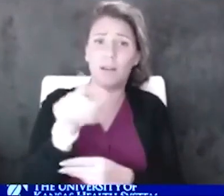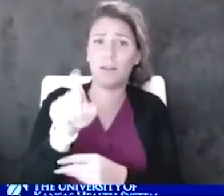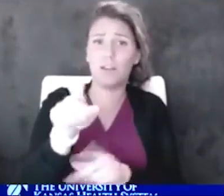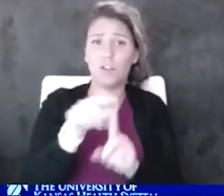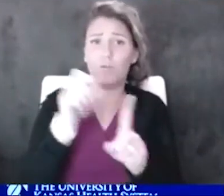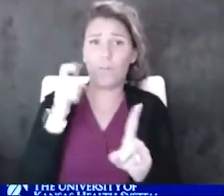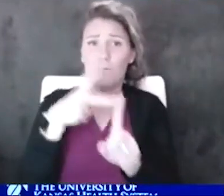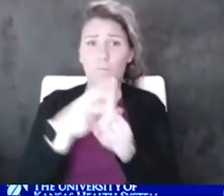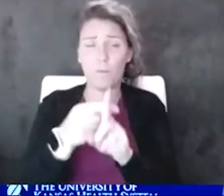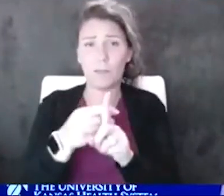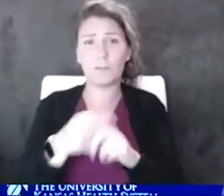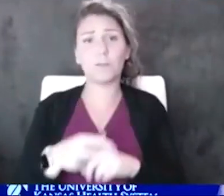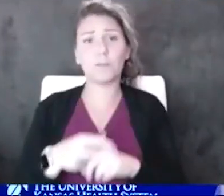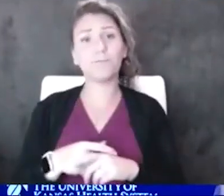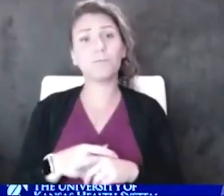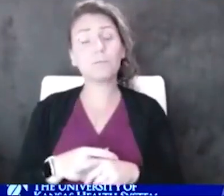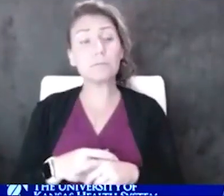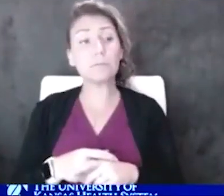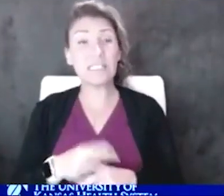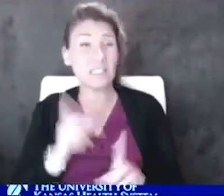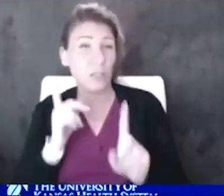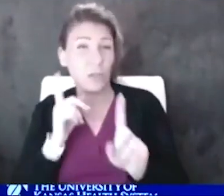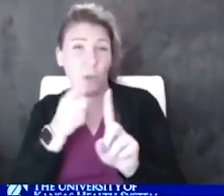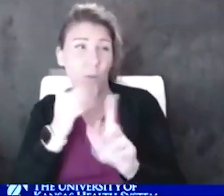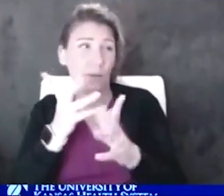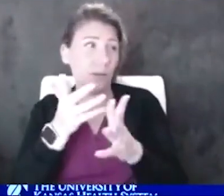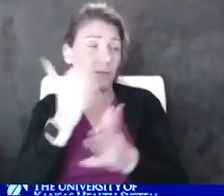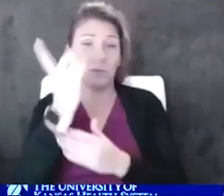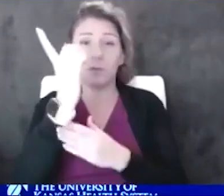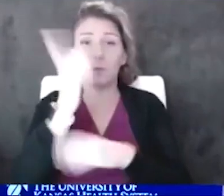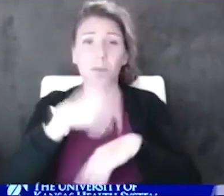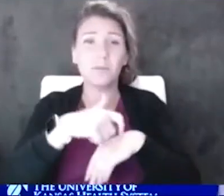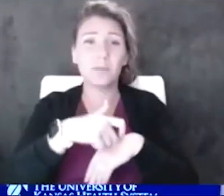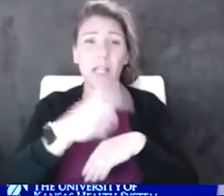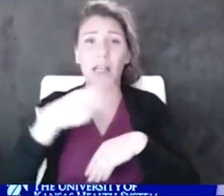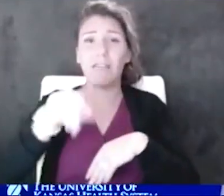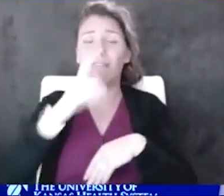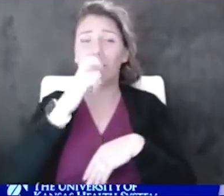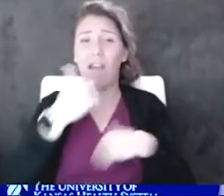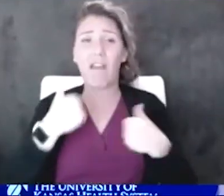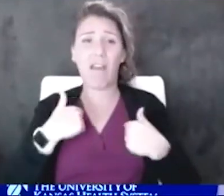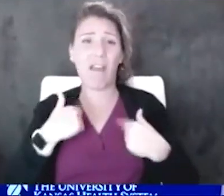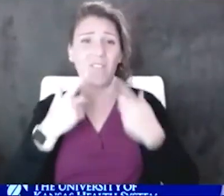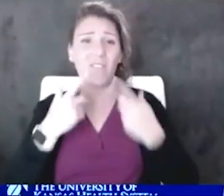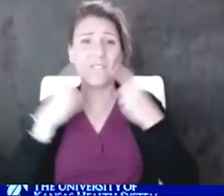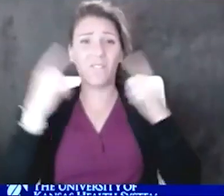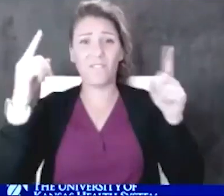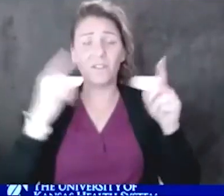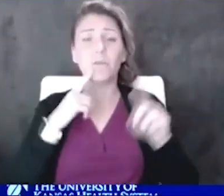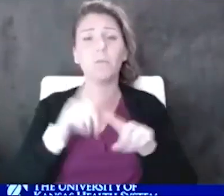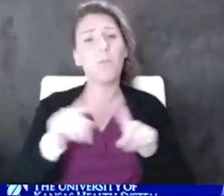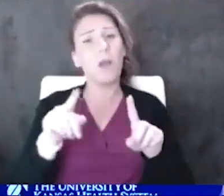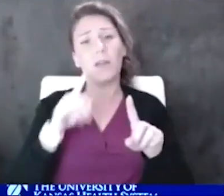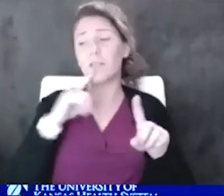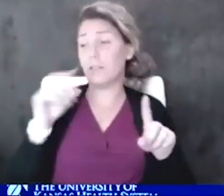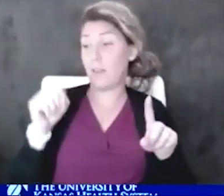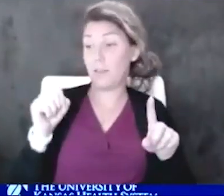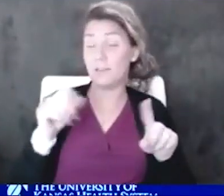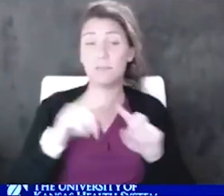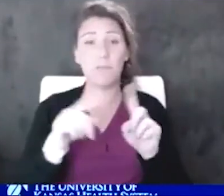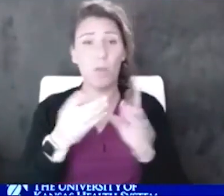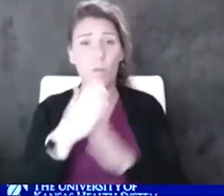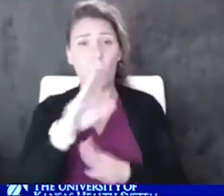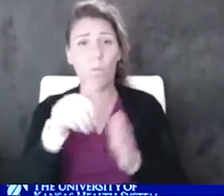Would there be a point at some time that the vaccines lose efficacy? Yes, but what we do see is throughout all the variants, and thanks